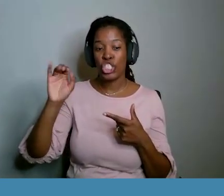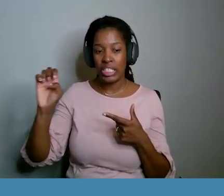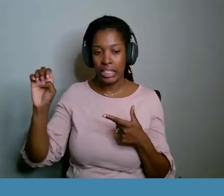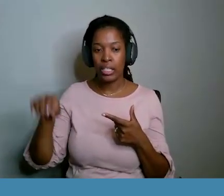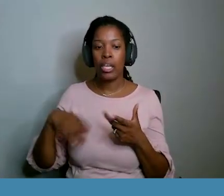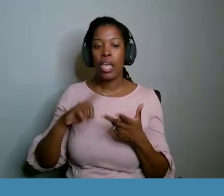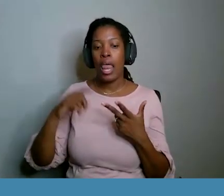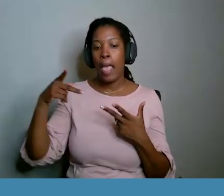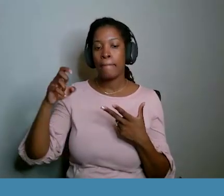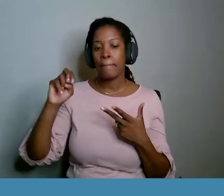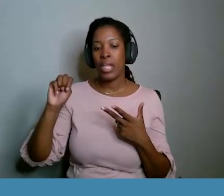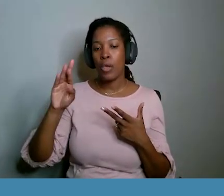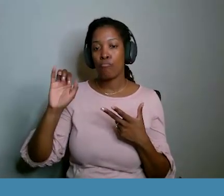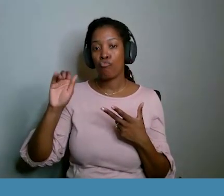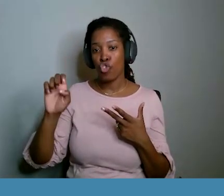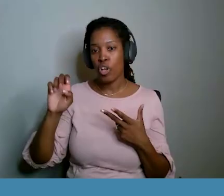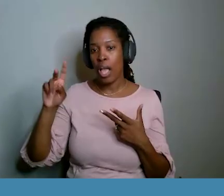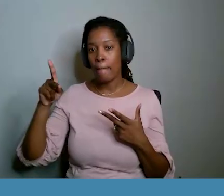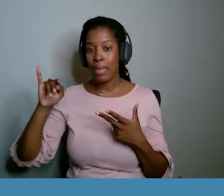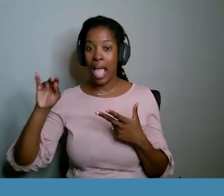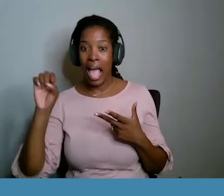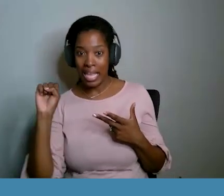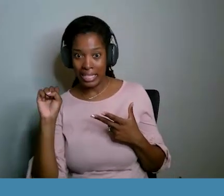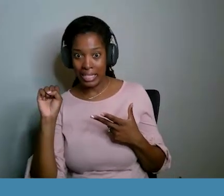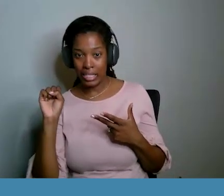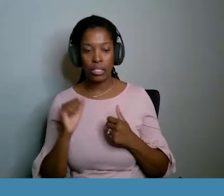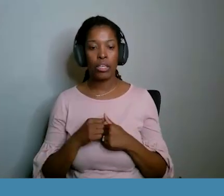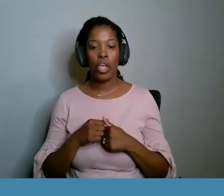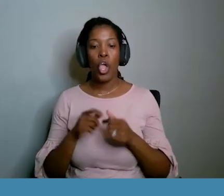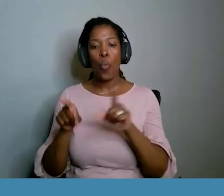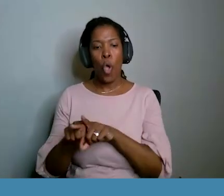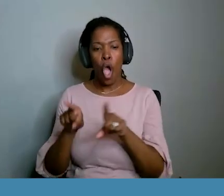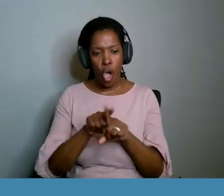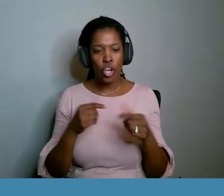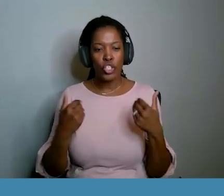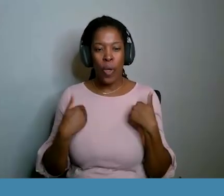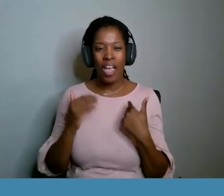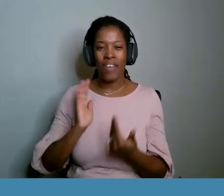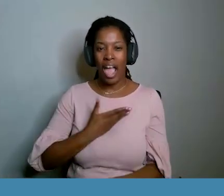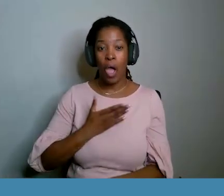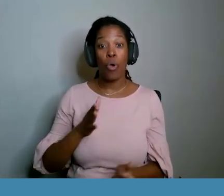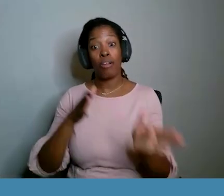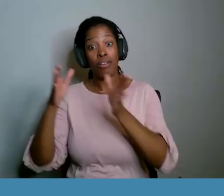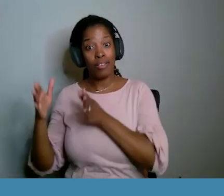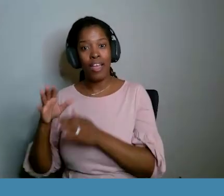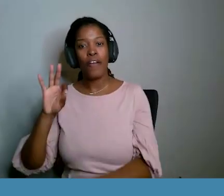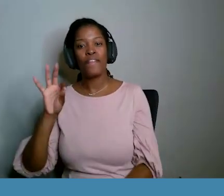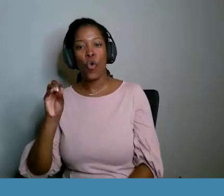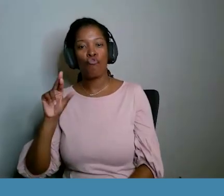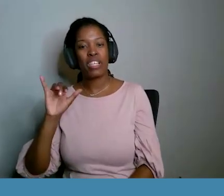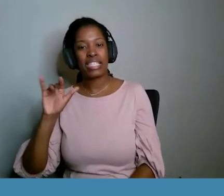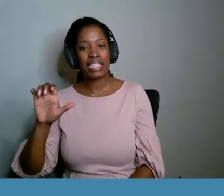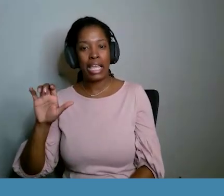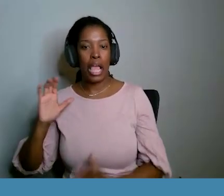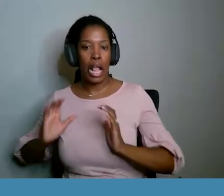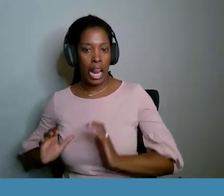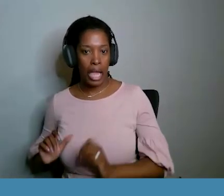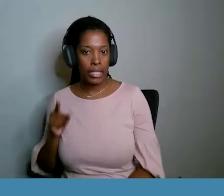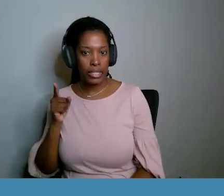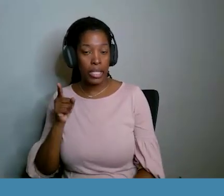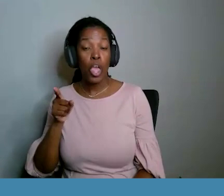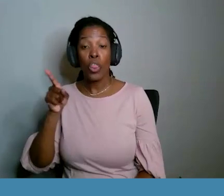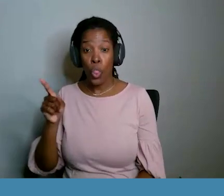Pines. But on the other hand, we also have our forensic clients, which are a little bit different. And these are for clients that are committed to more